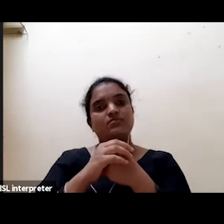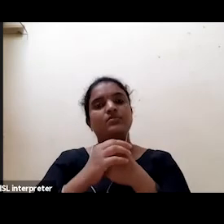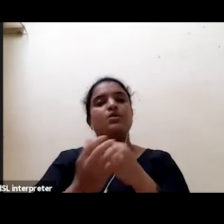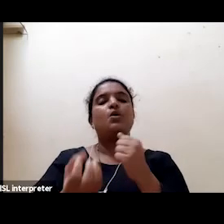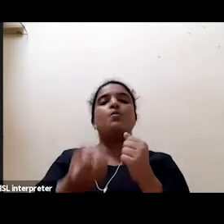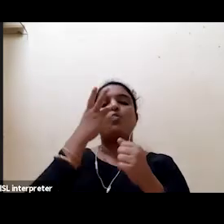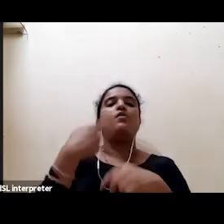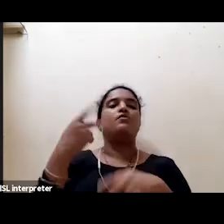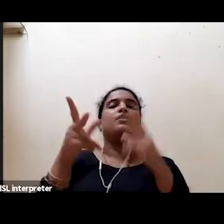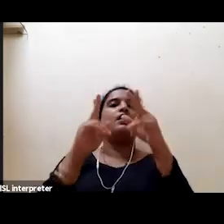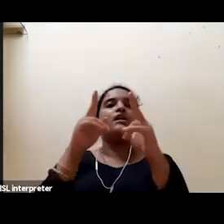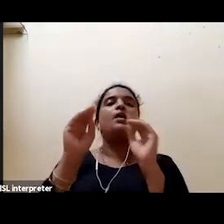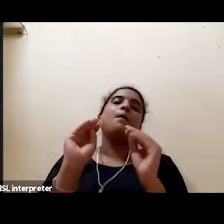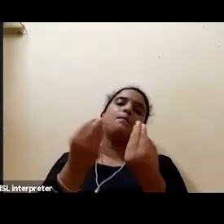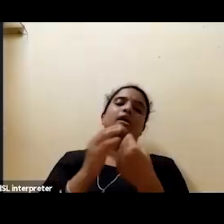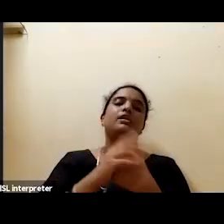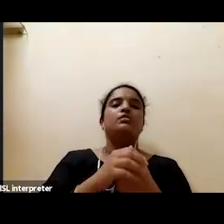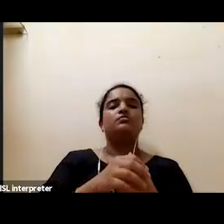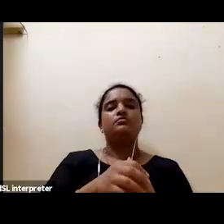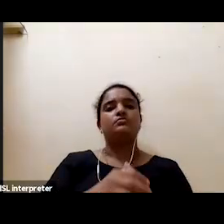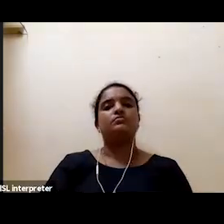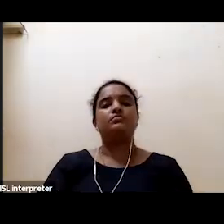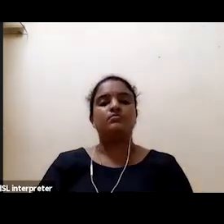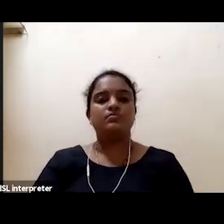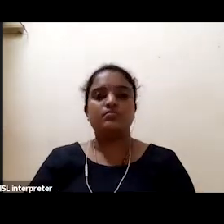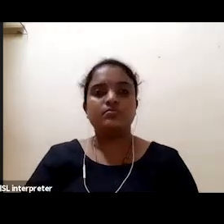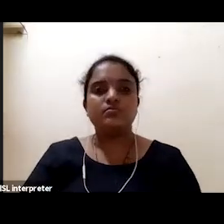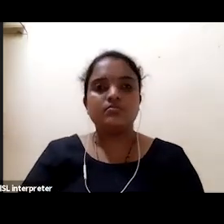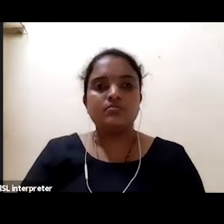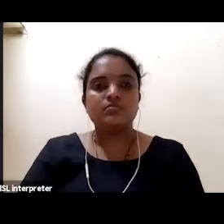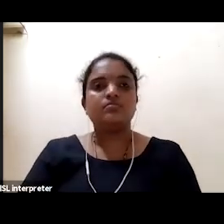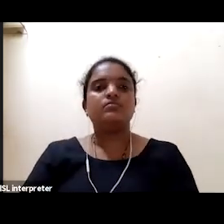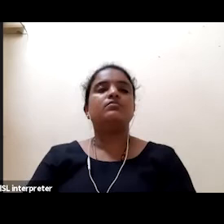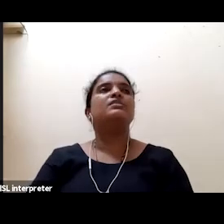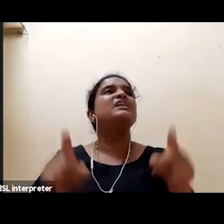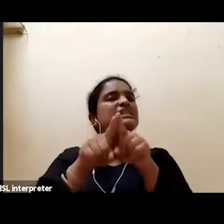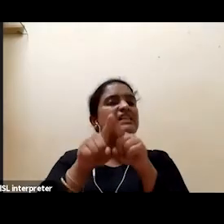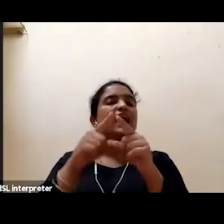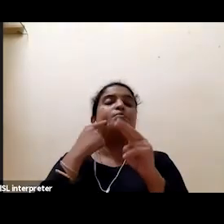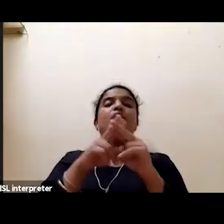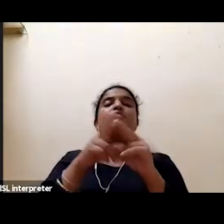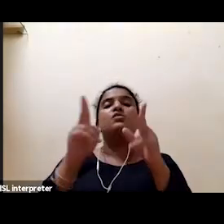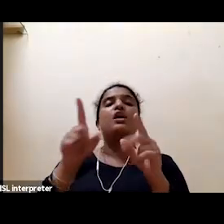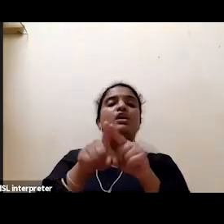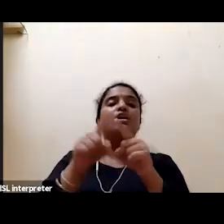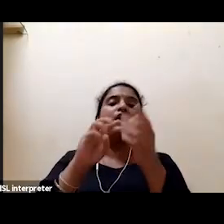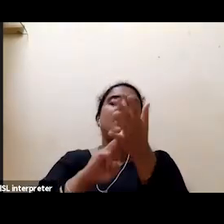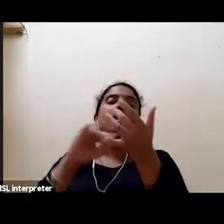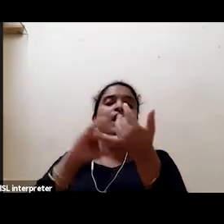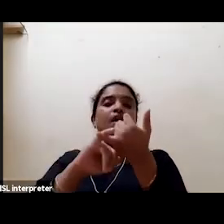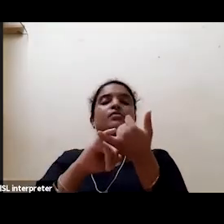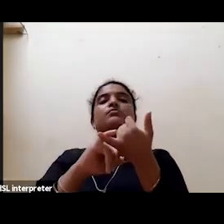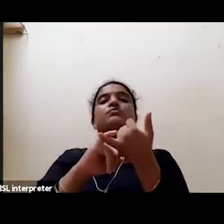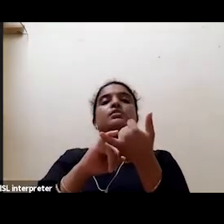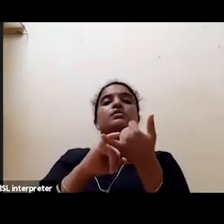That's what I believe in. uh, the best way to edit is read out aloud. In Microsoft Word, there's also that read aloud